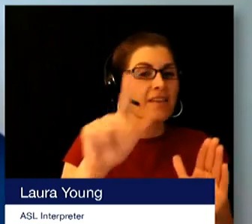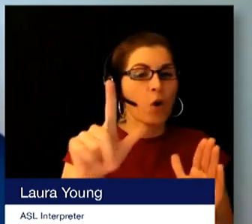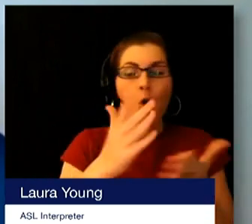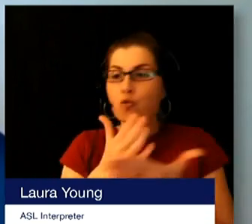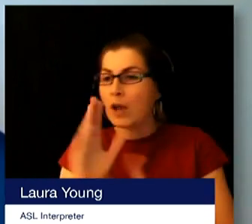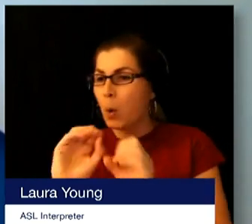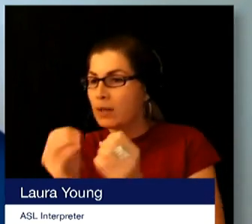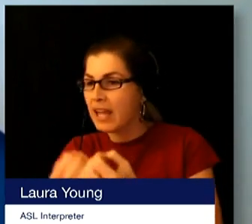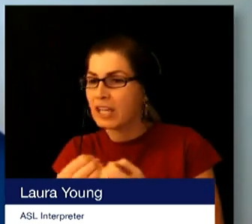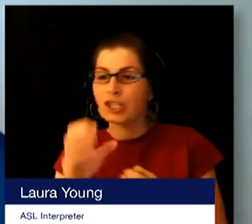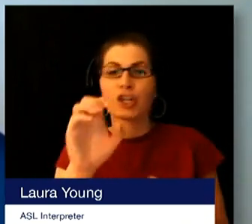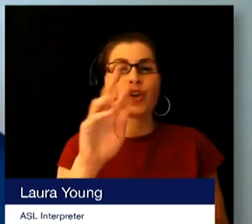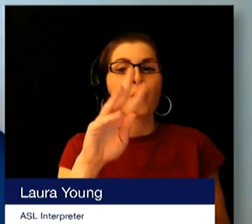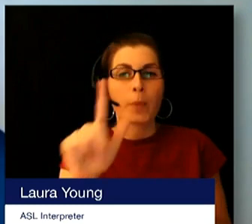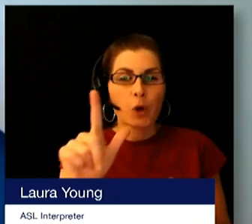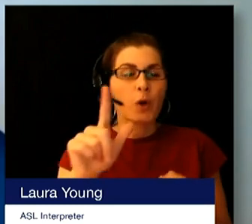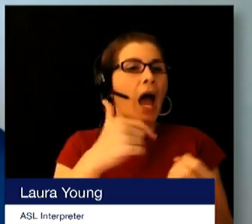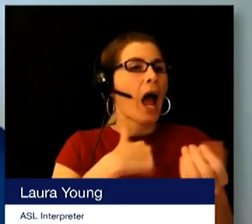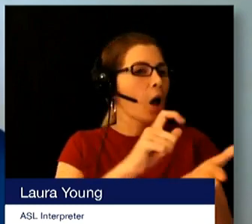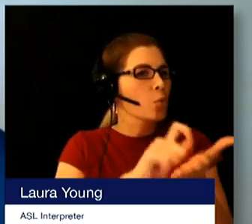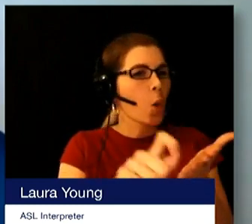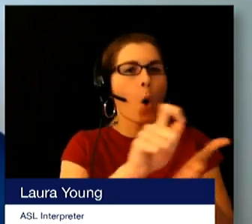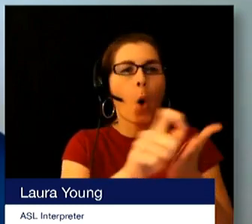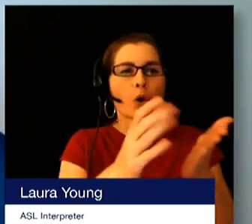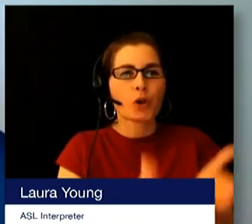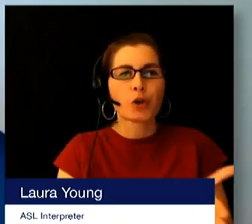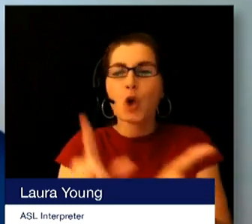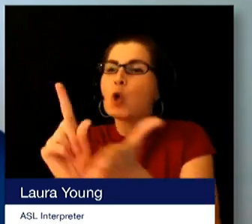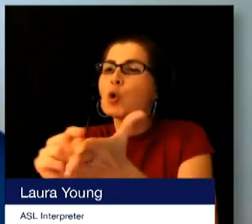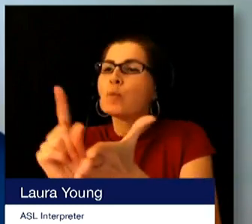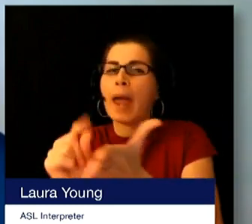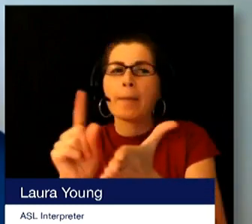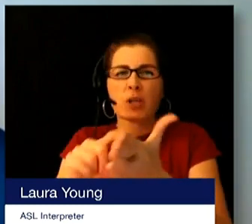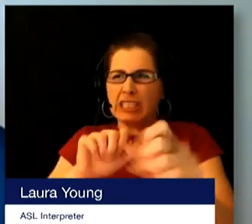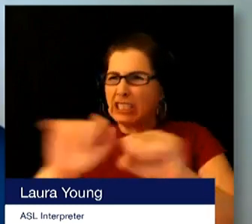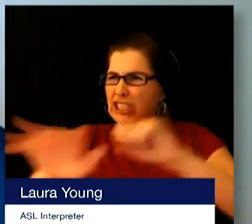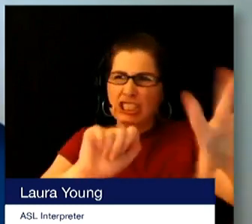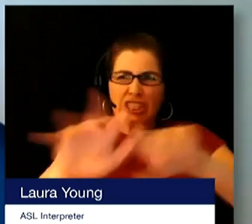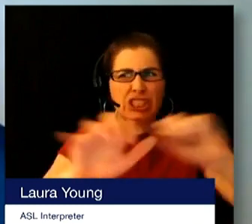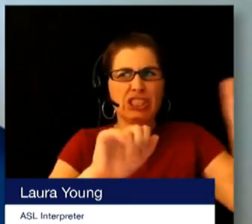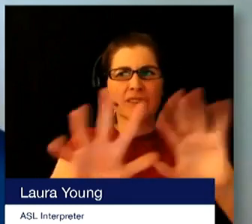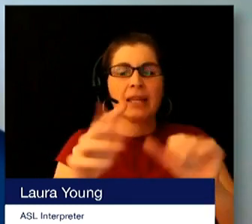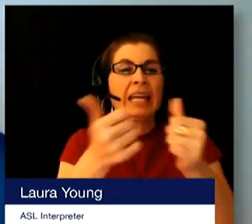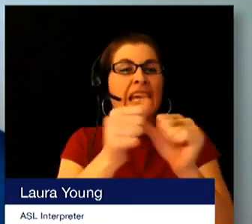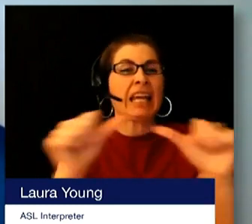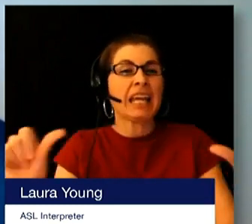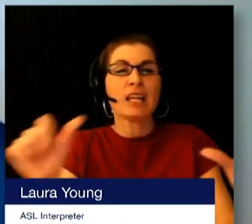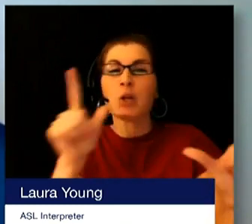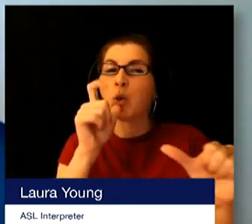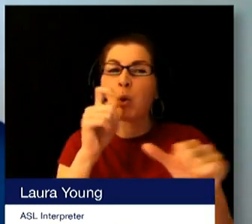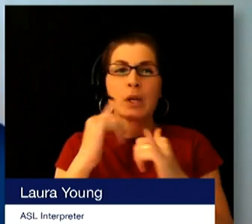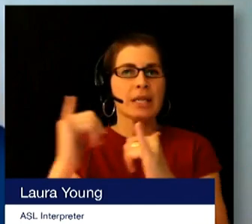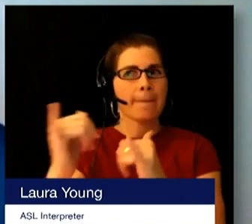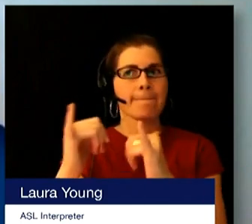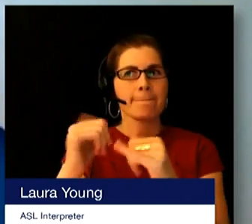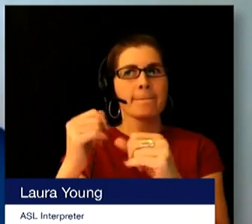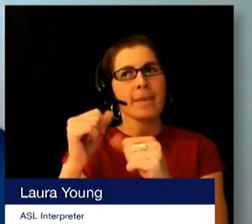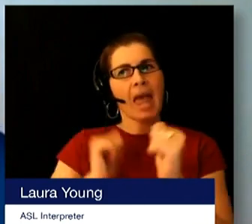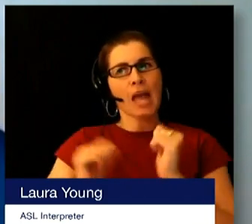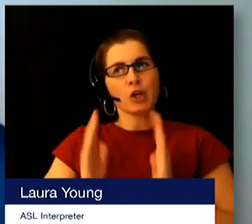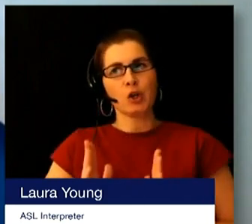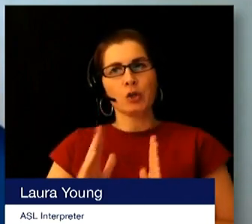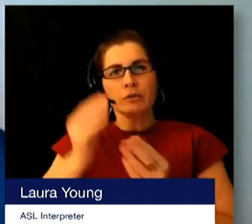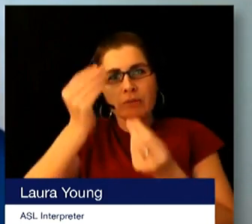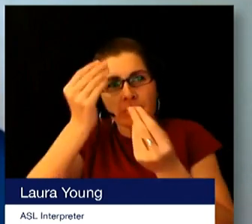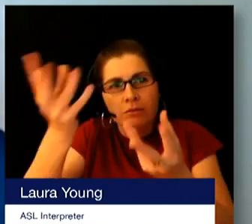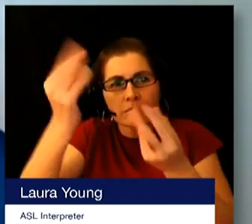justice organizations, editors, newspapers, even people that were famous, like actors, to try to get my